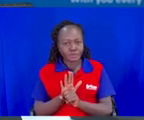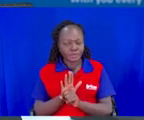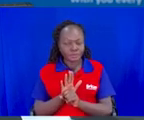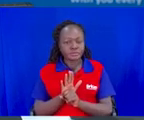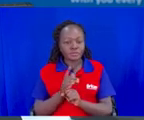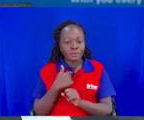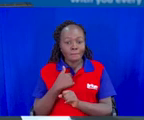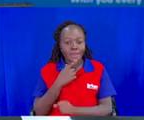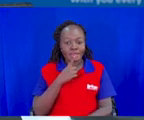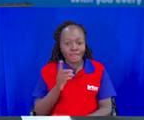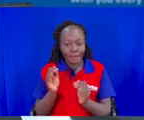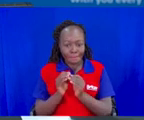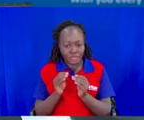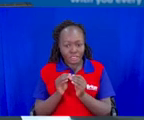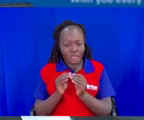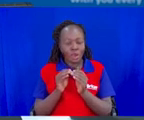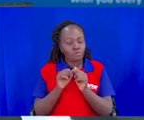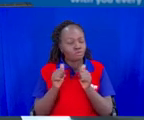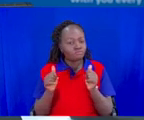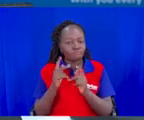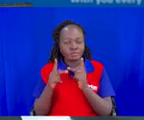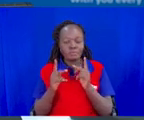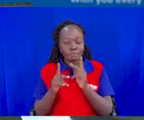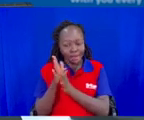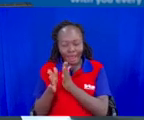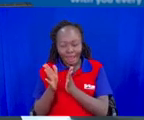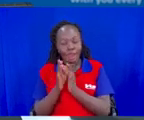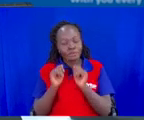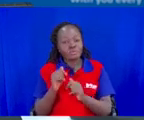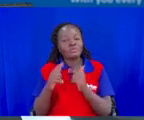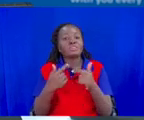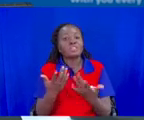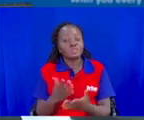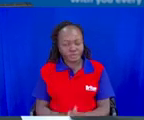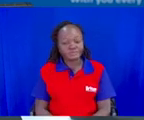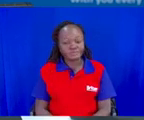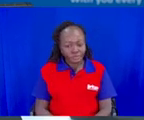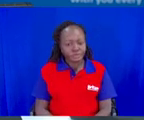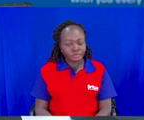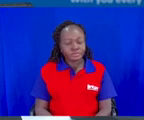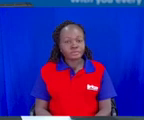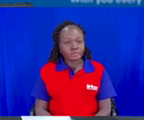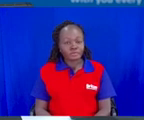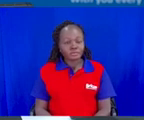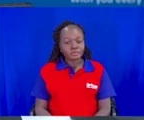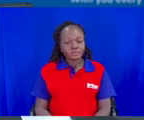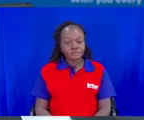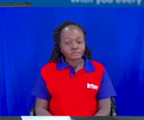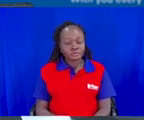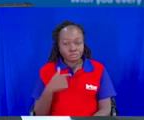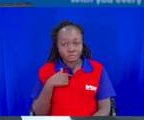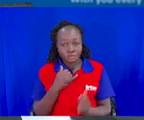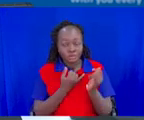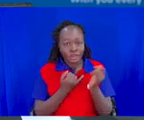A quorum being present, I declare this meeting to be properly convened and duly constituted. I call upon